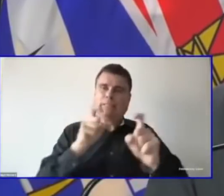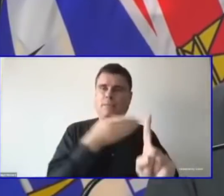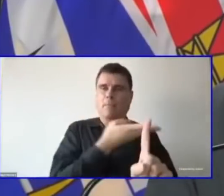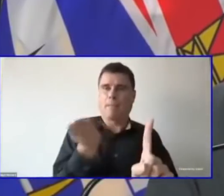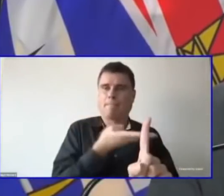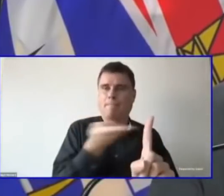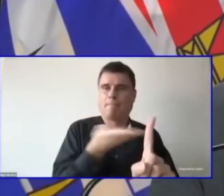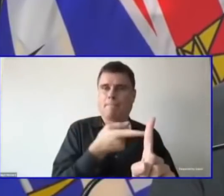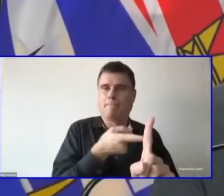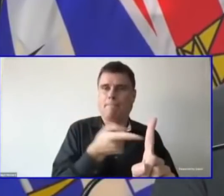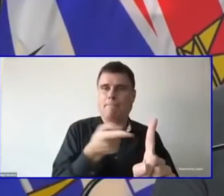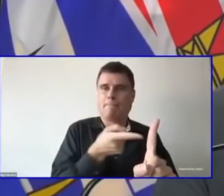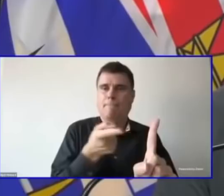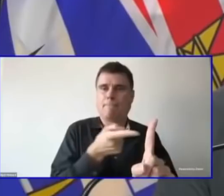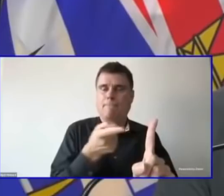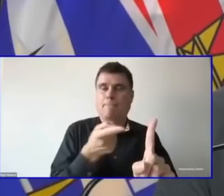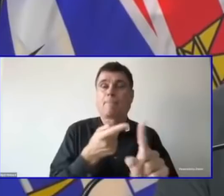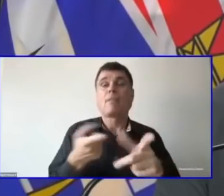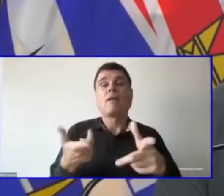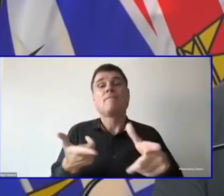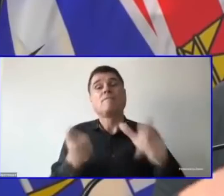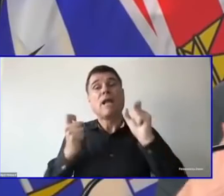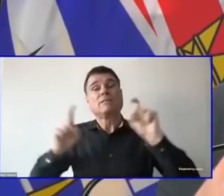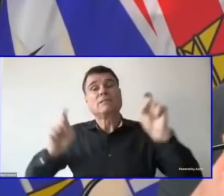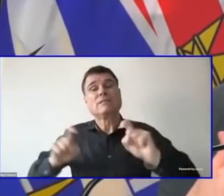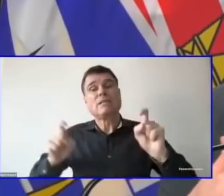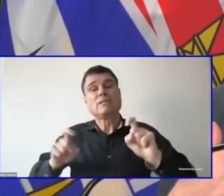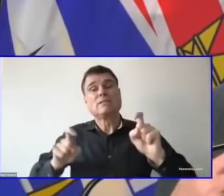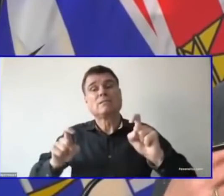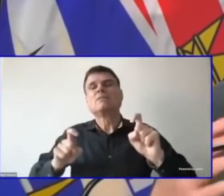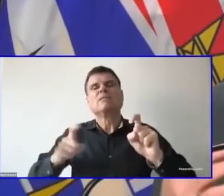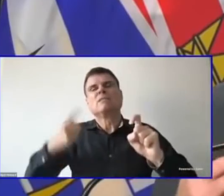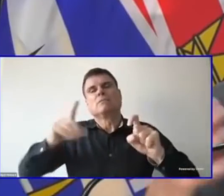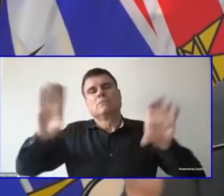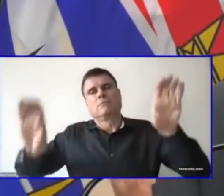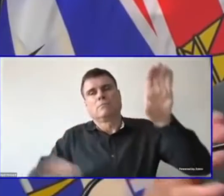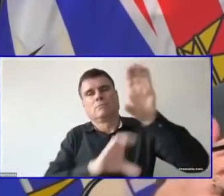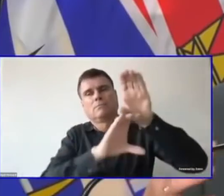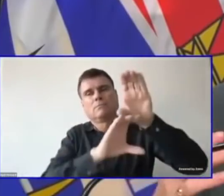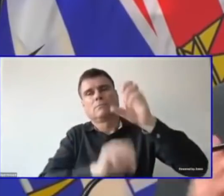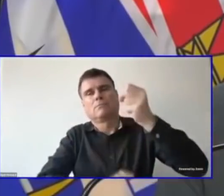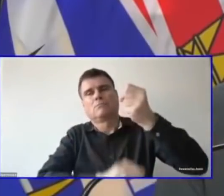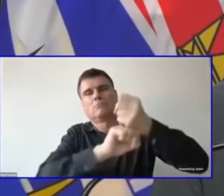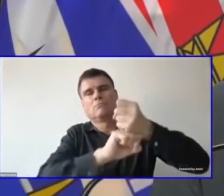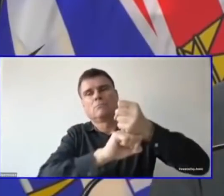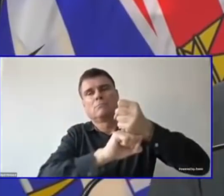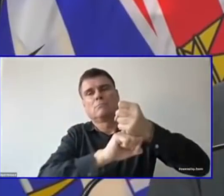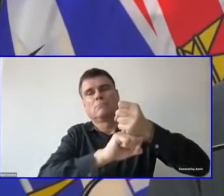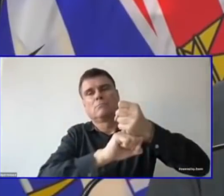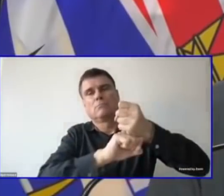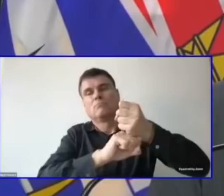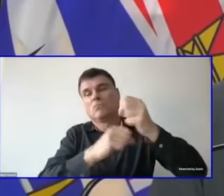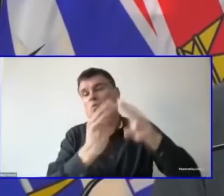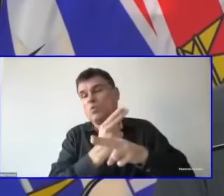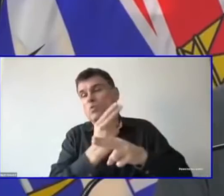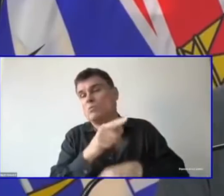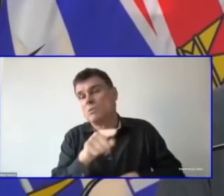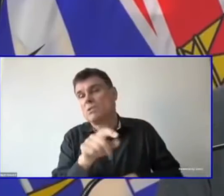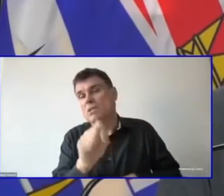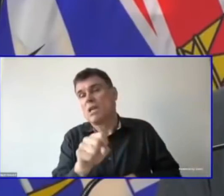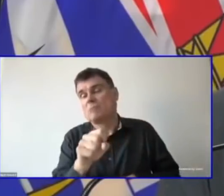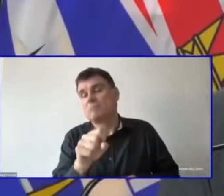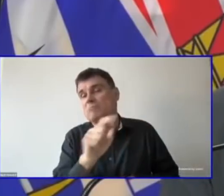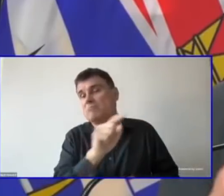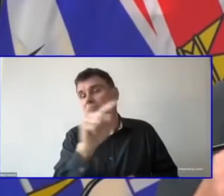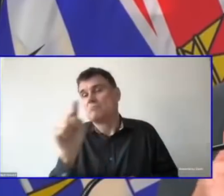rapid testing strategy has been to supplement that. And now we're using that particularly in our testing centers for